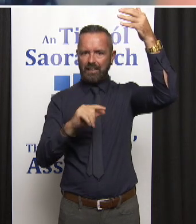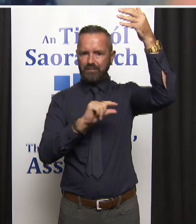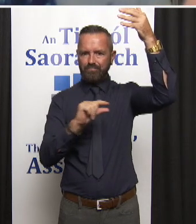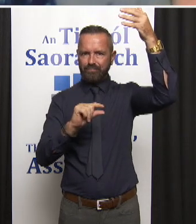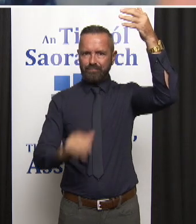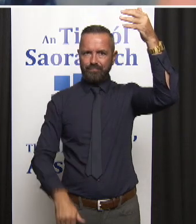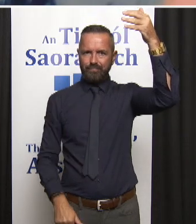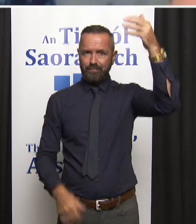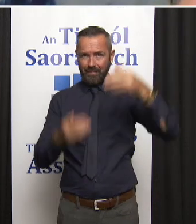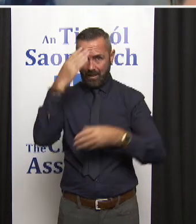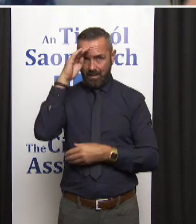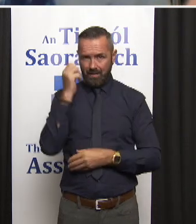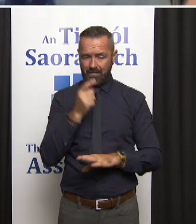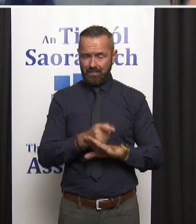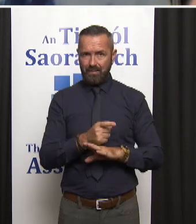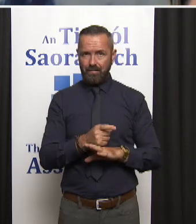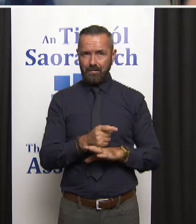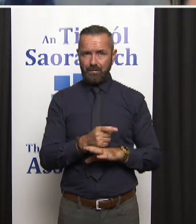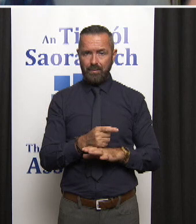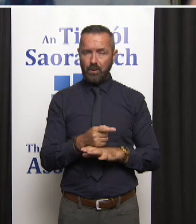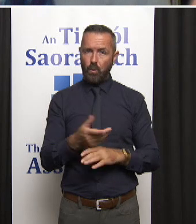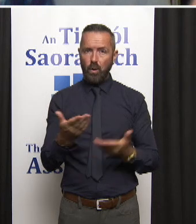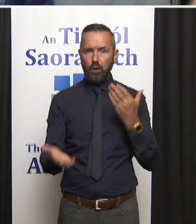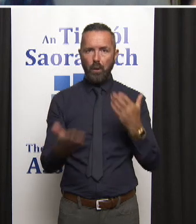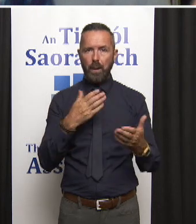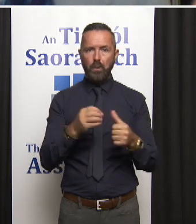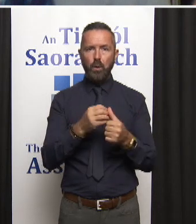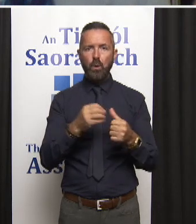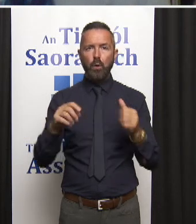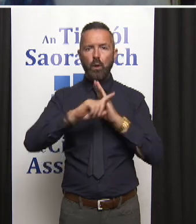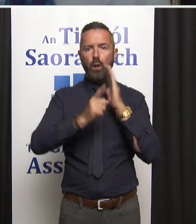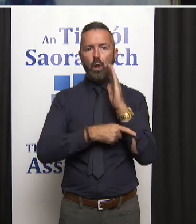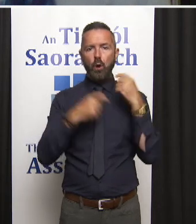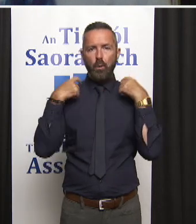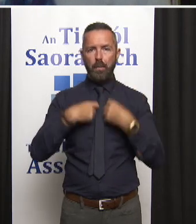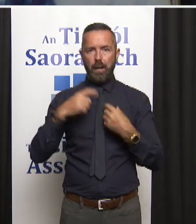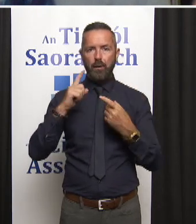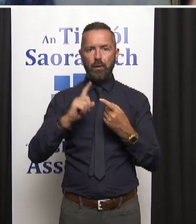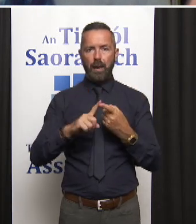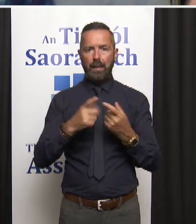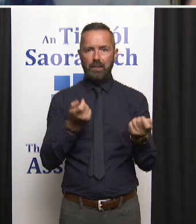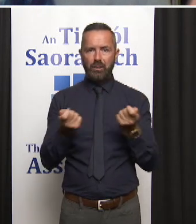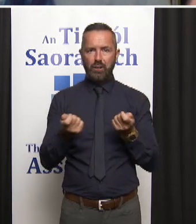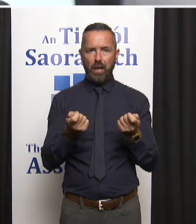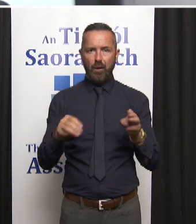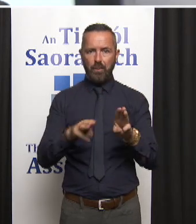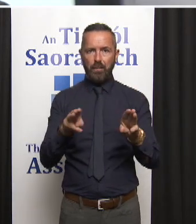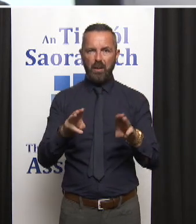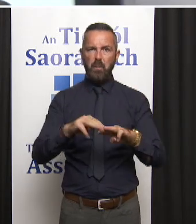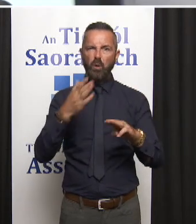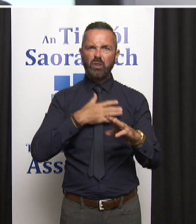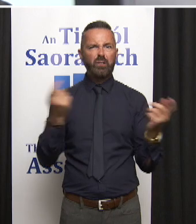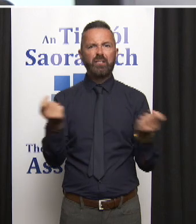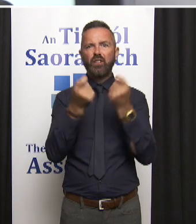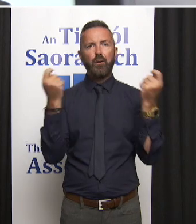In addition, the roles of the Lord Mayor, Mayors and Cathaoirleach are overwhelmingly ceremonial, and while we as a